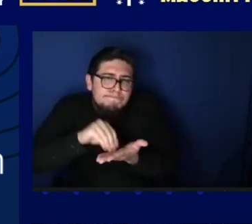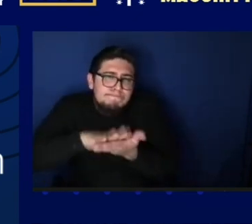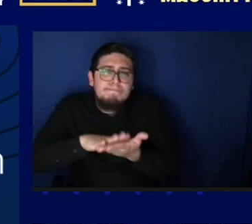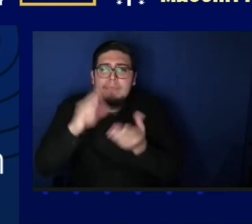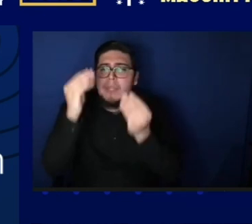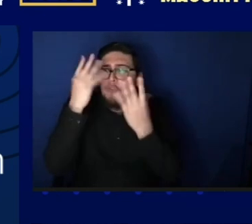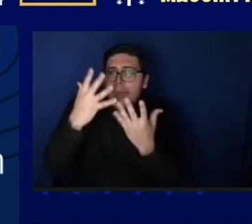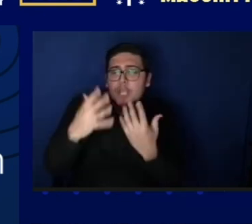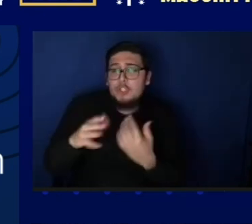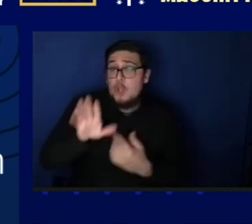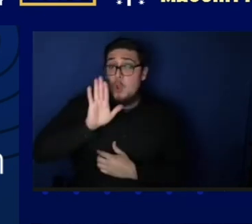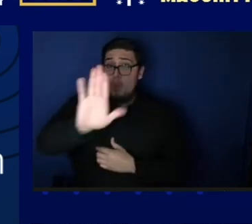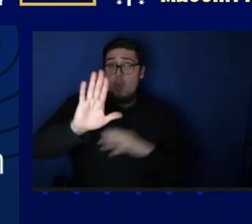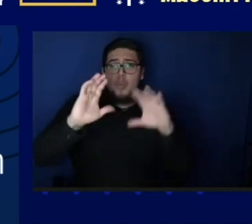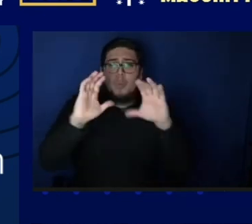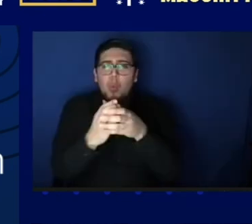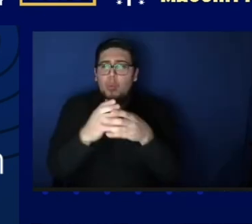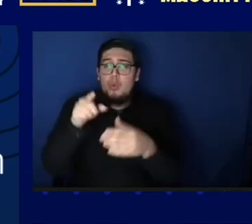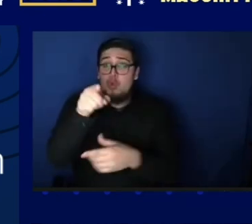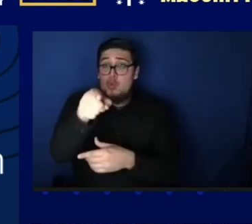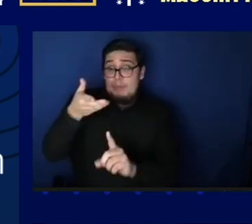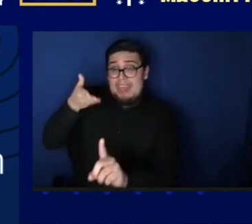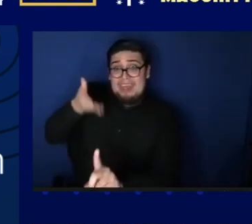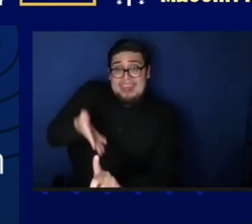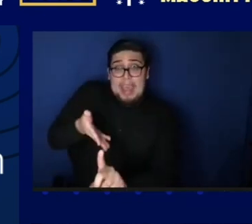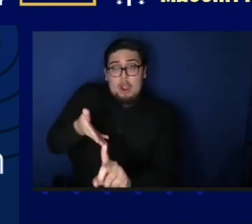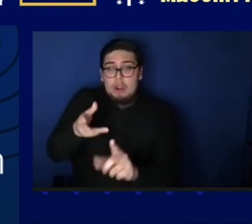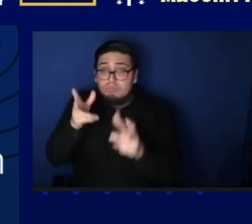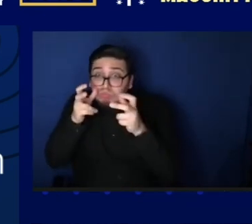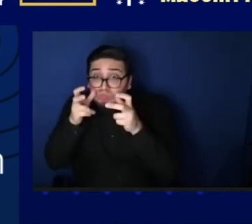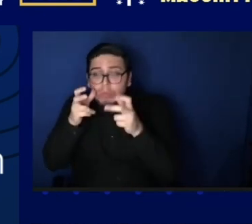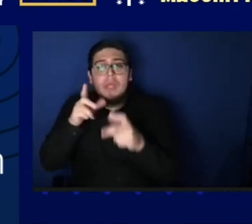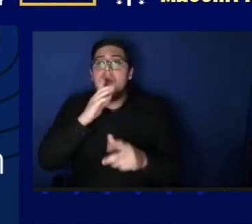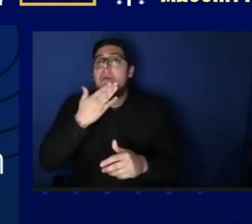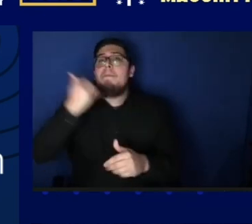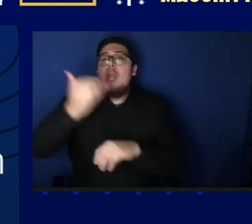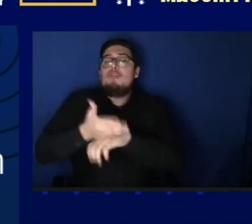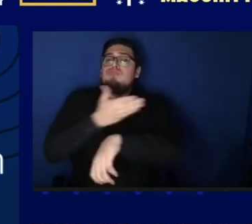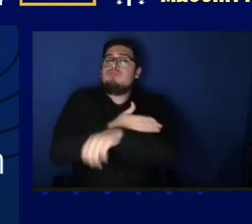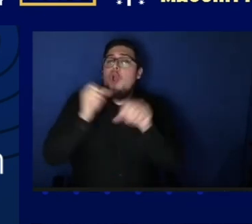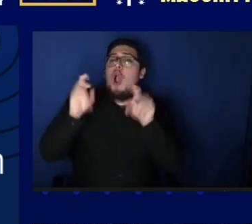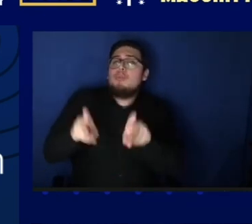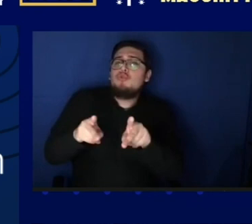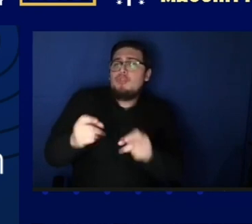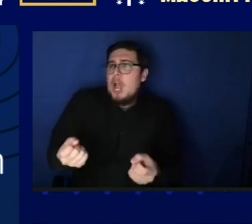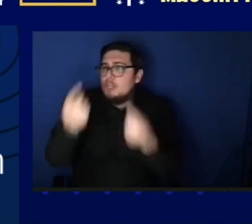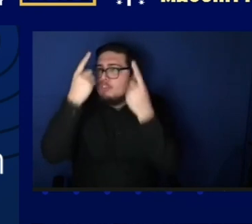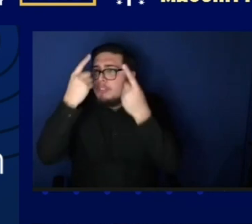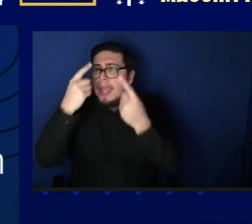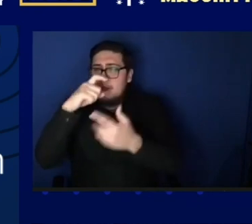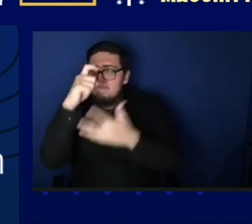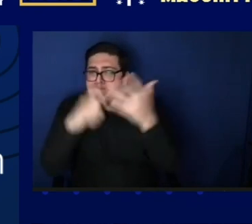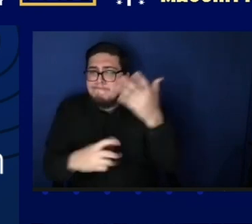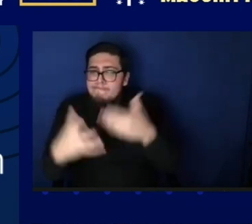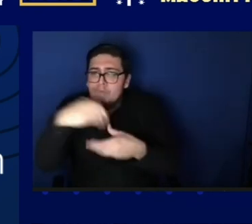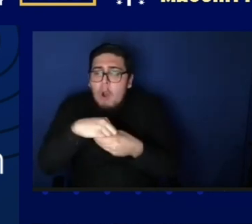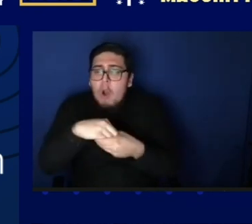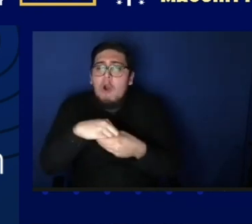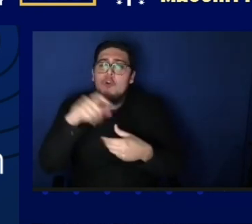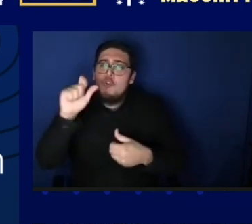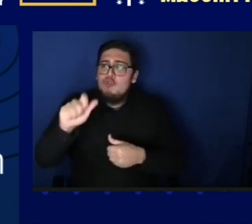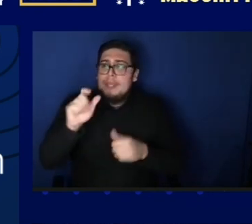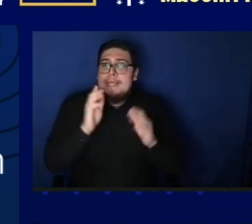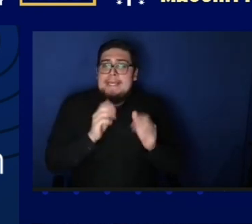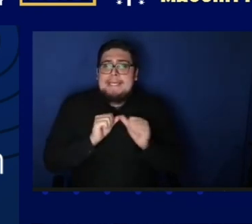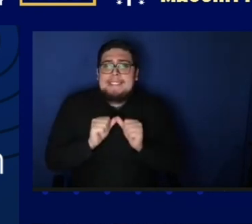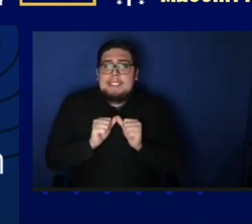there, is a great opportunity to better understand the strategy of the office and the rationale so that you can continue to